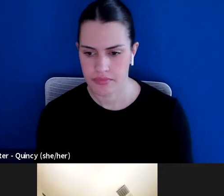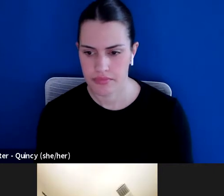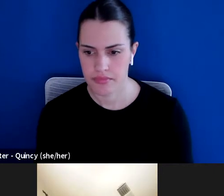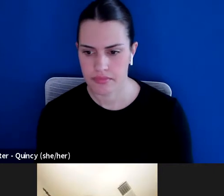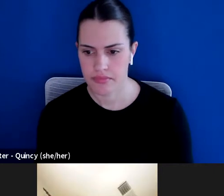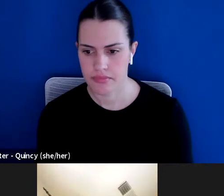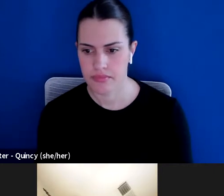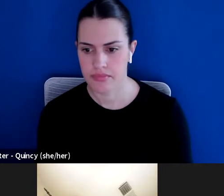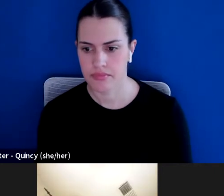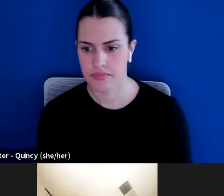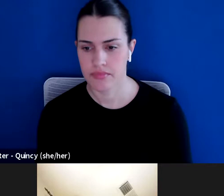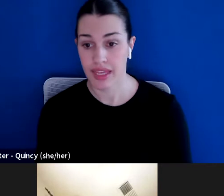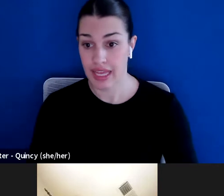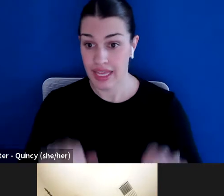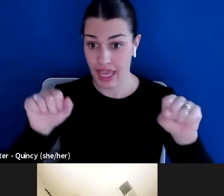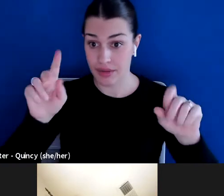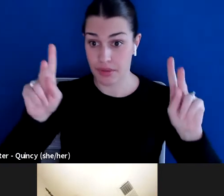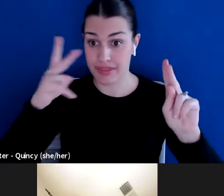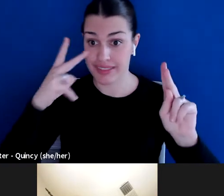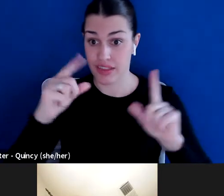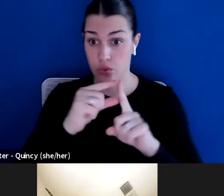Can you see the word cloud forming?